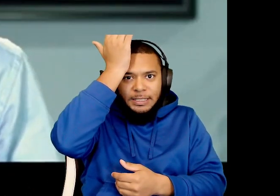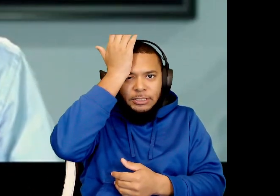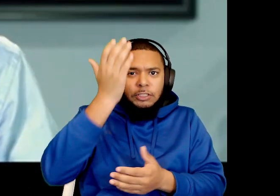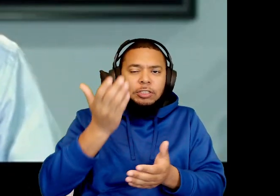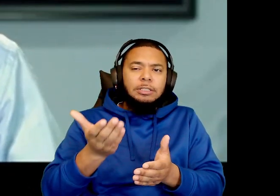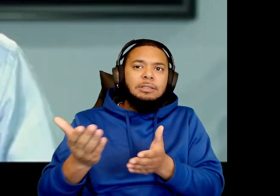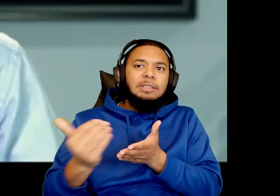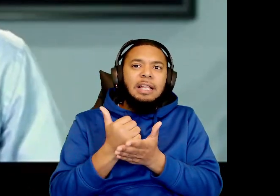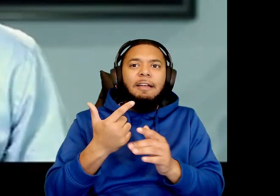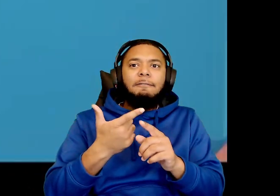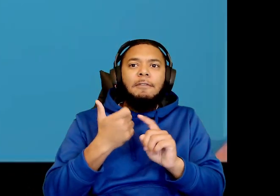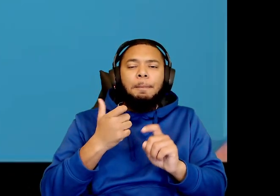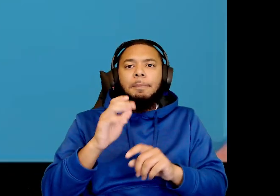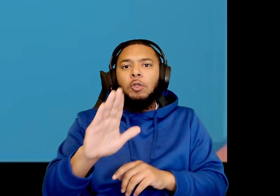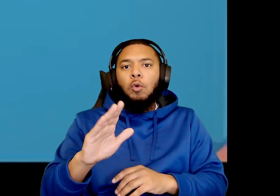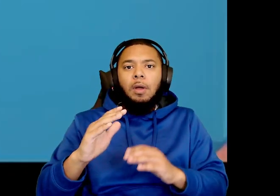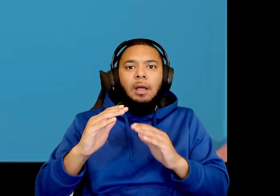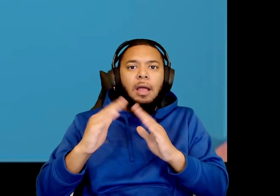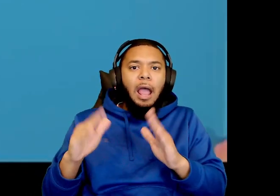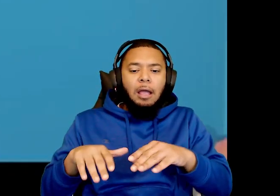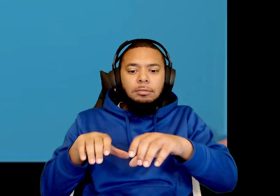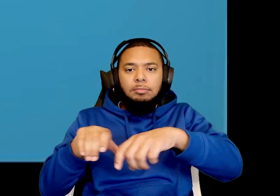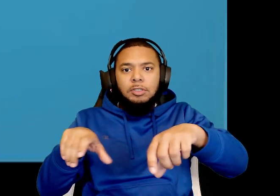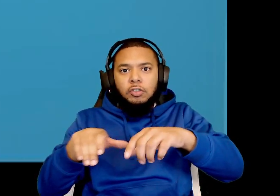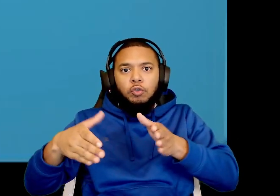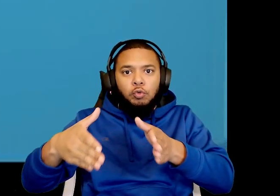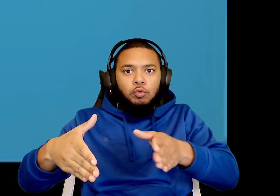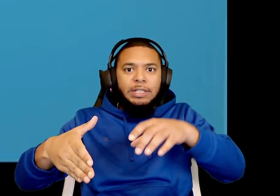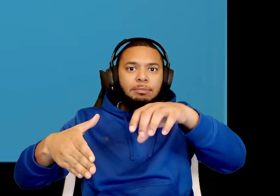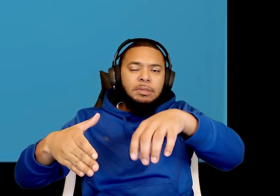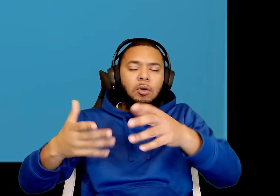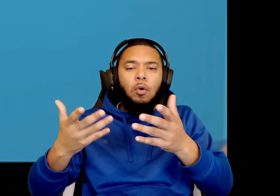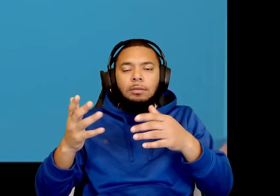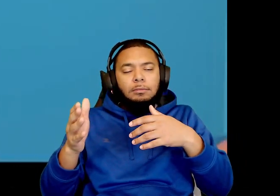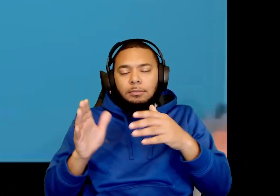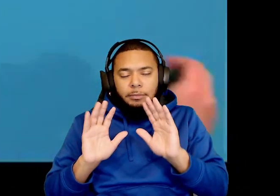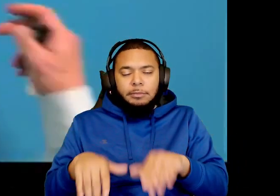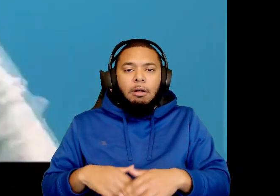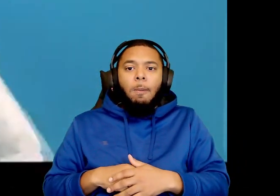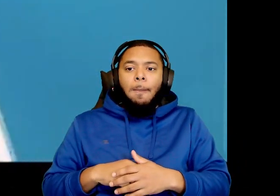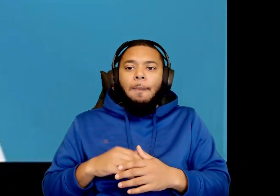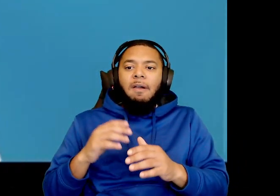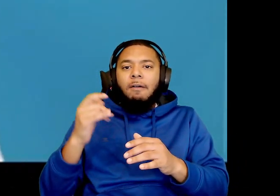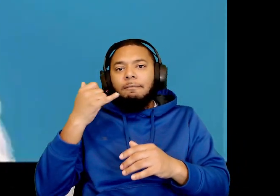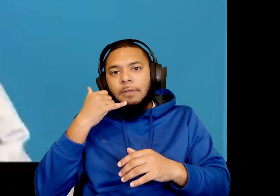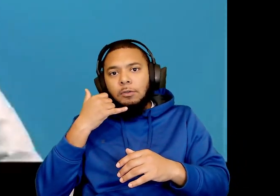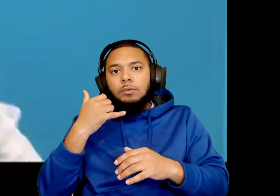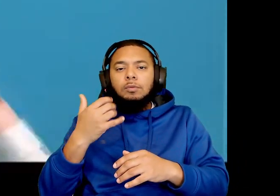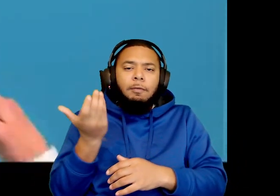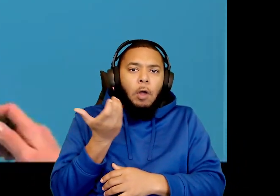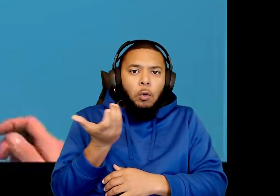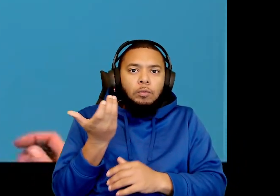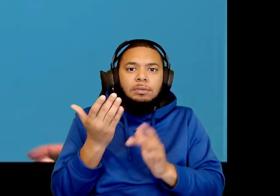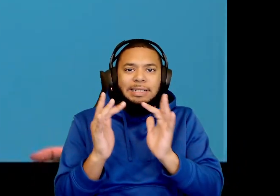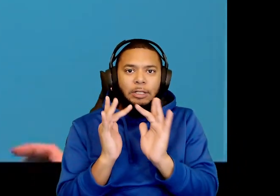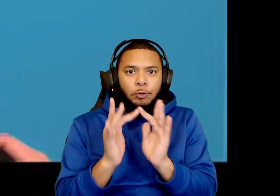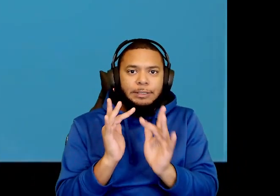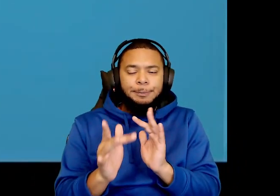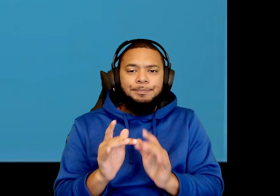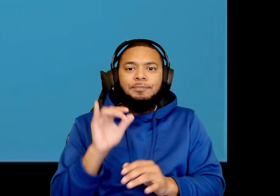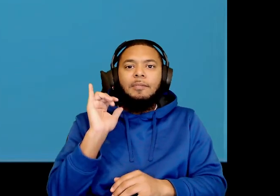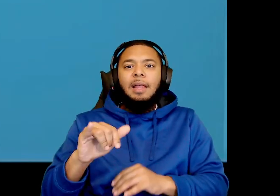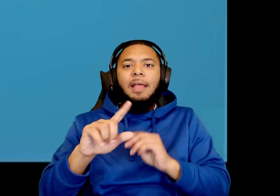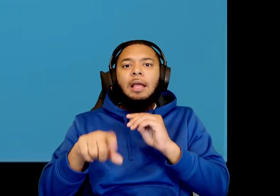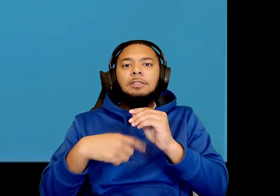from your street corner. Phone bill, internet, pretty self-explanatory. So these are all known as